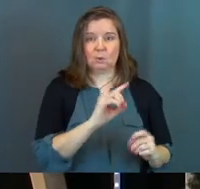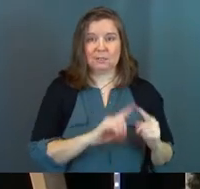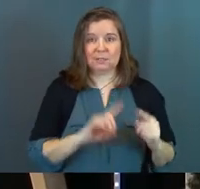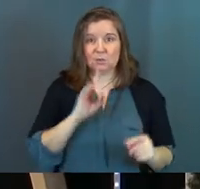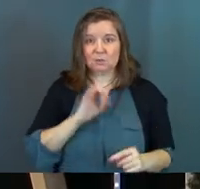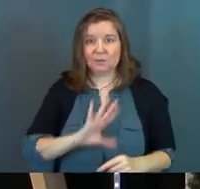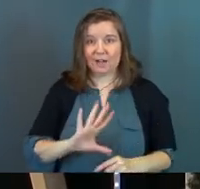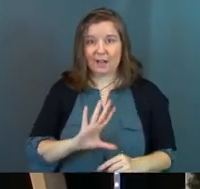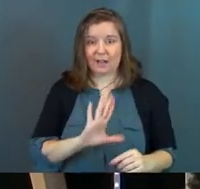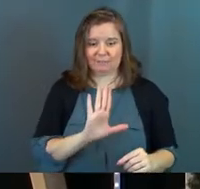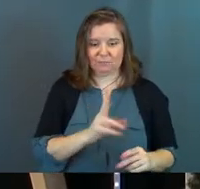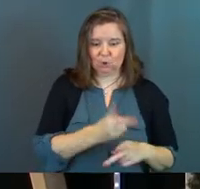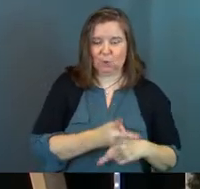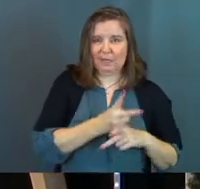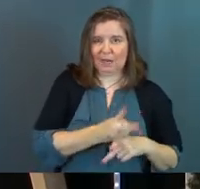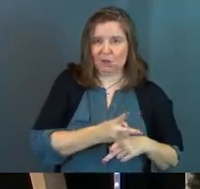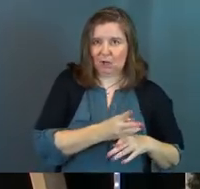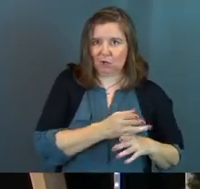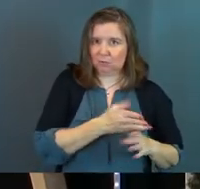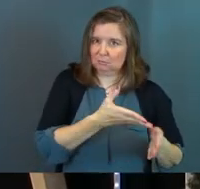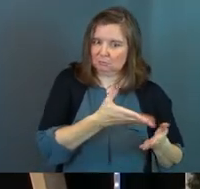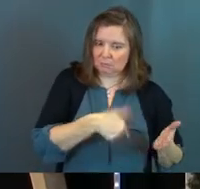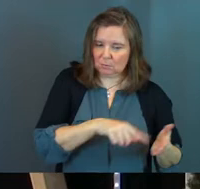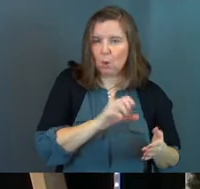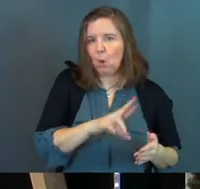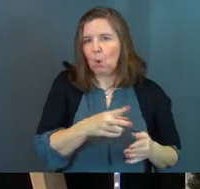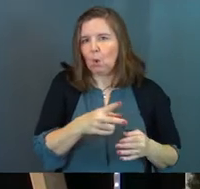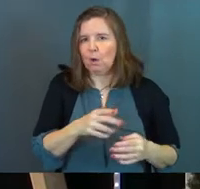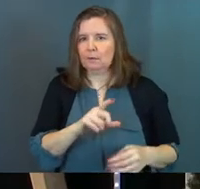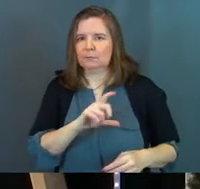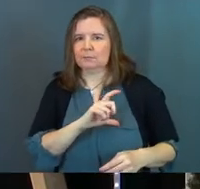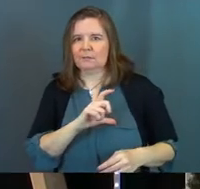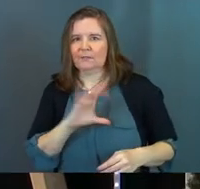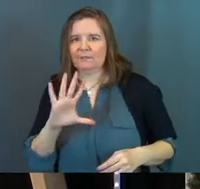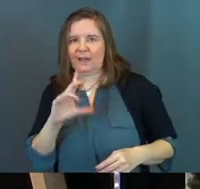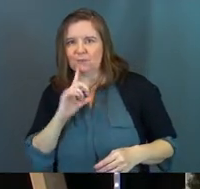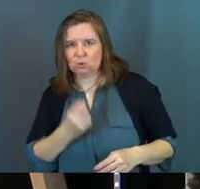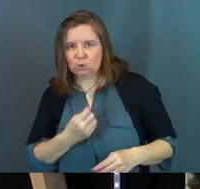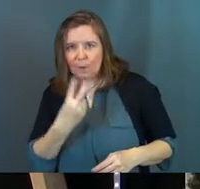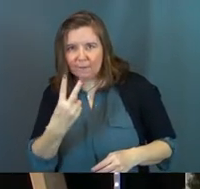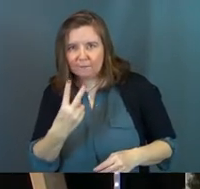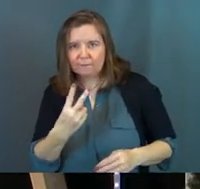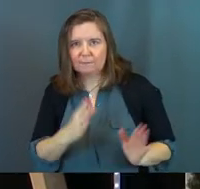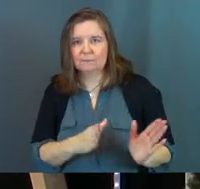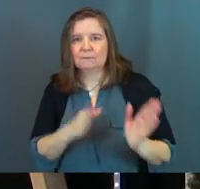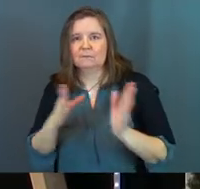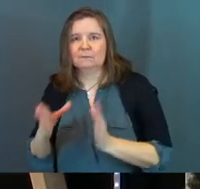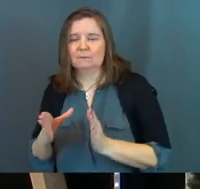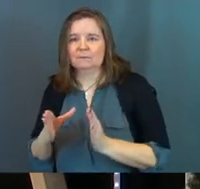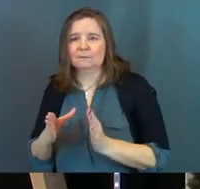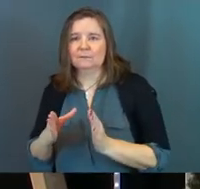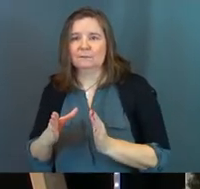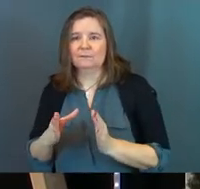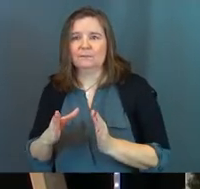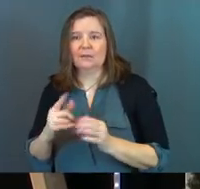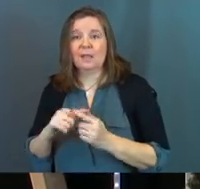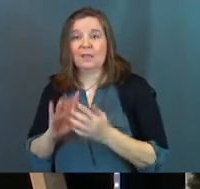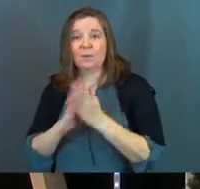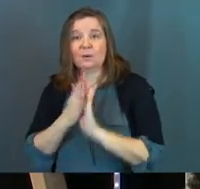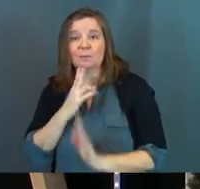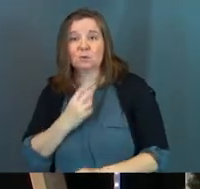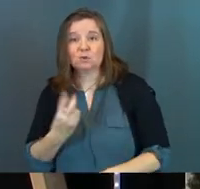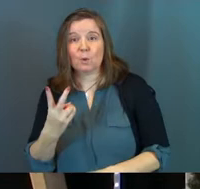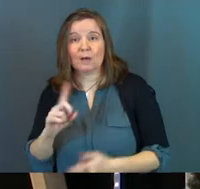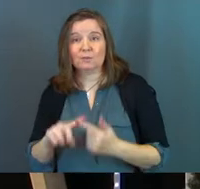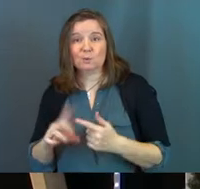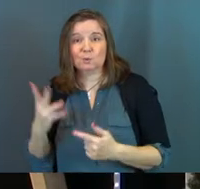you're the caretaker, or you're the sheriff, 5 to 12. And you're no longer the sheriff. When they turn